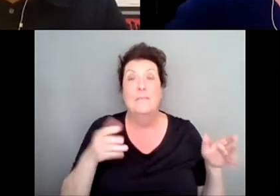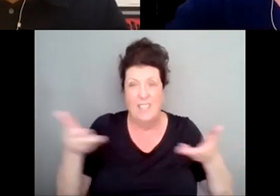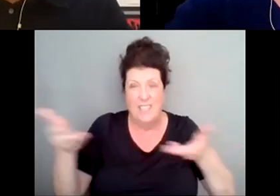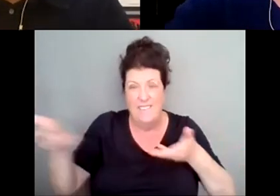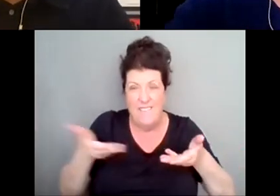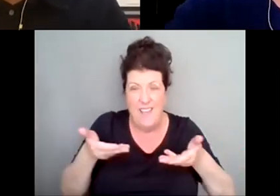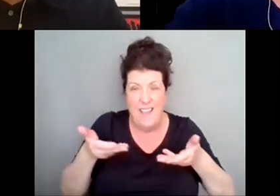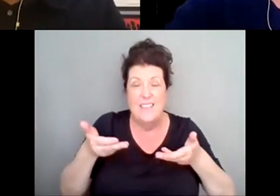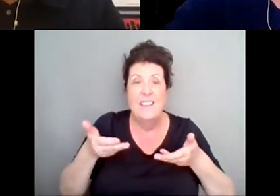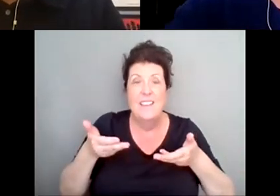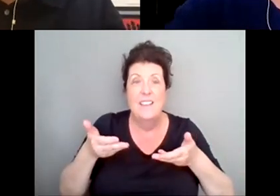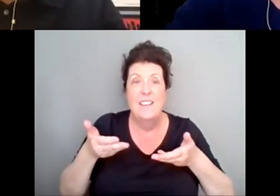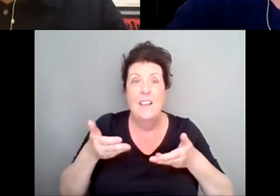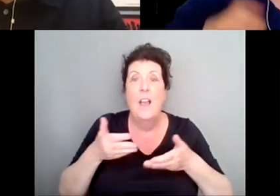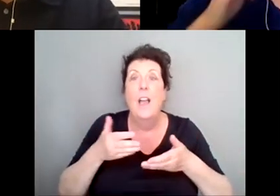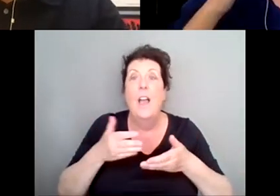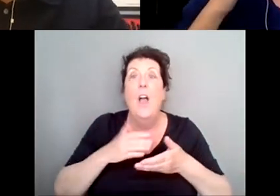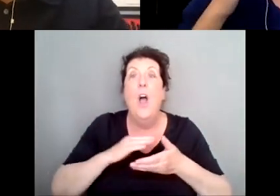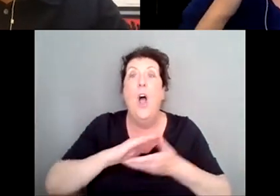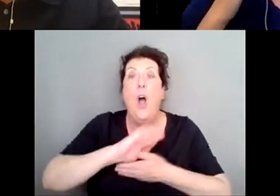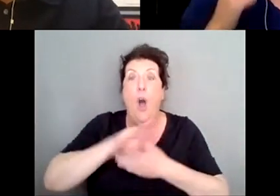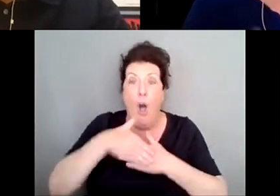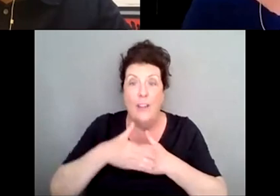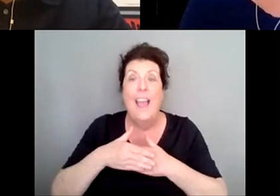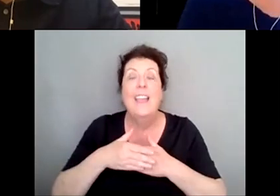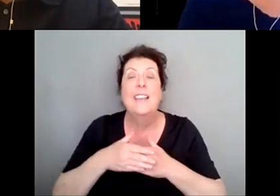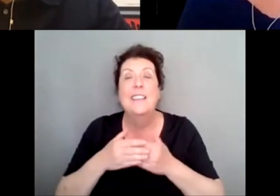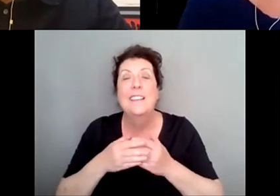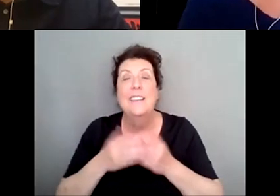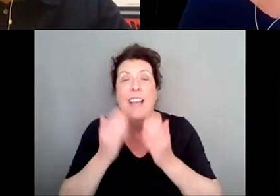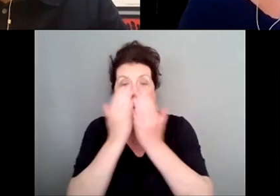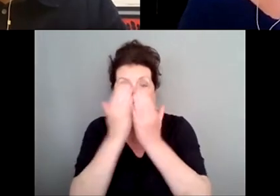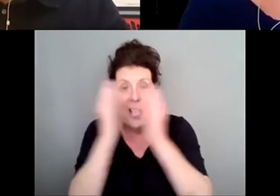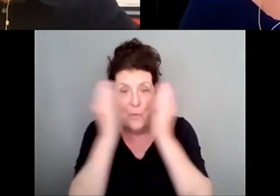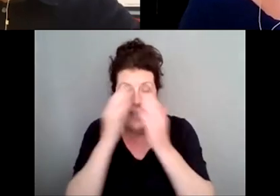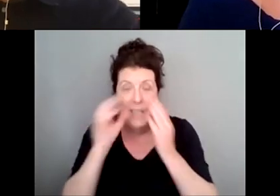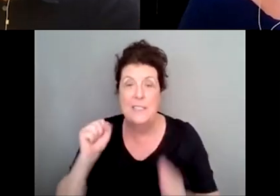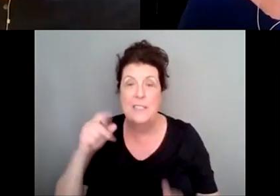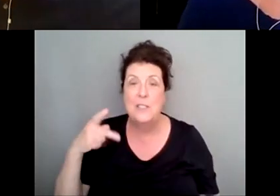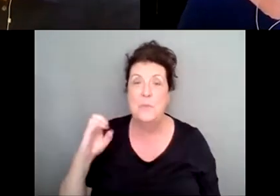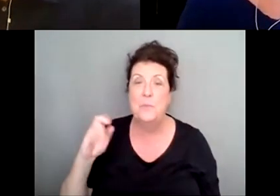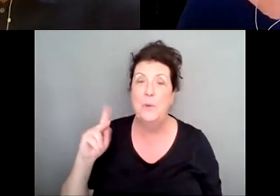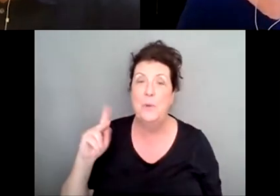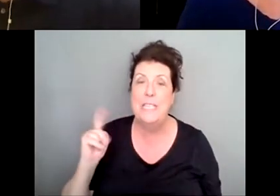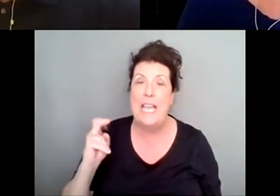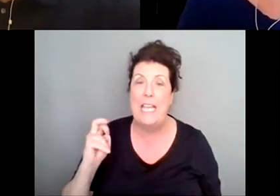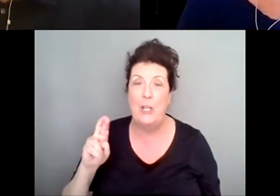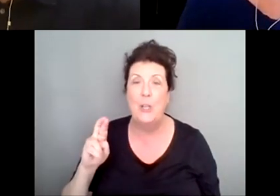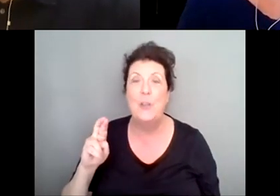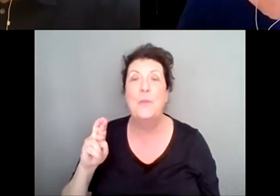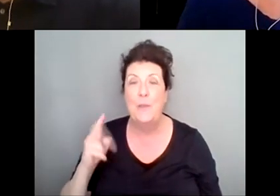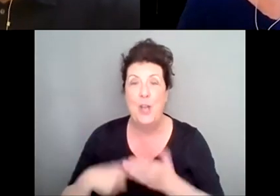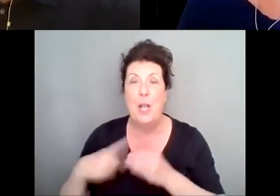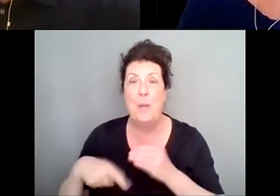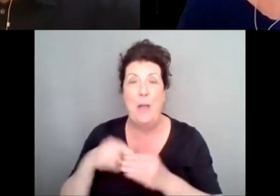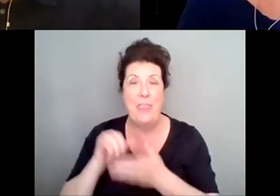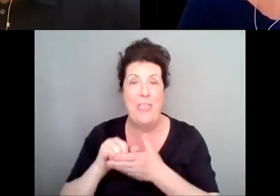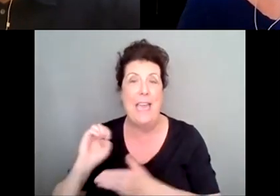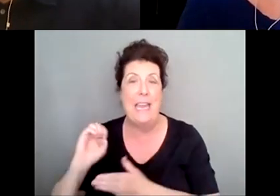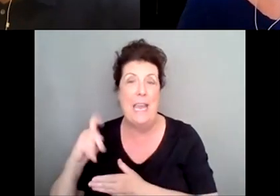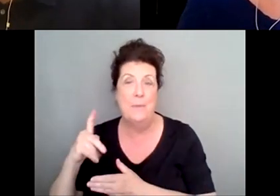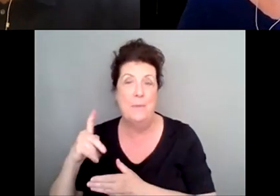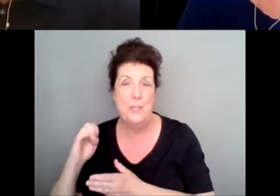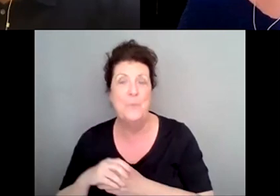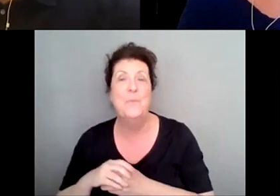um, all night Halloween spooktacular and, uh, and let's talk about that. Um, so while she's, while